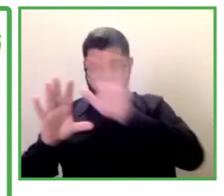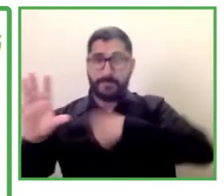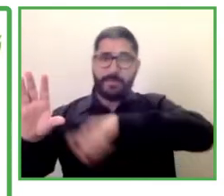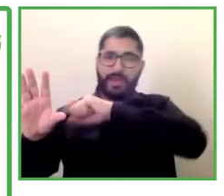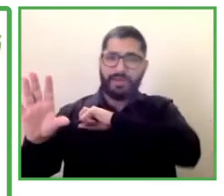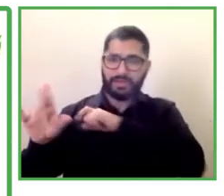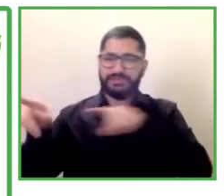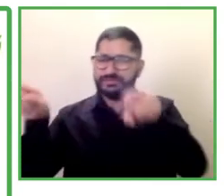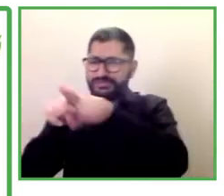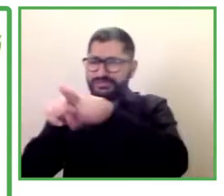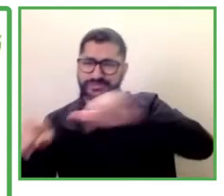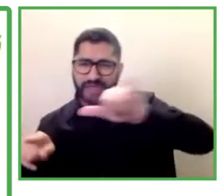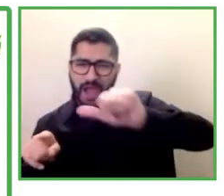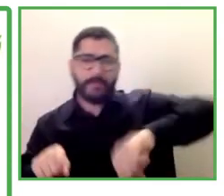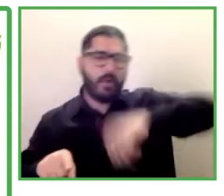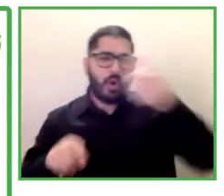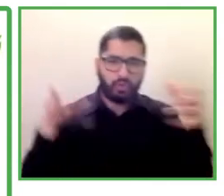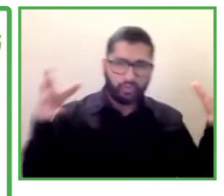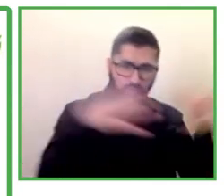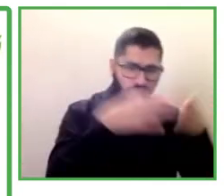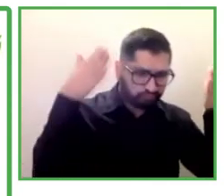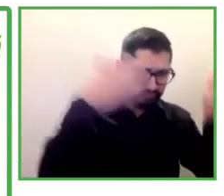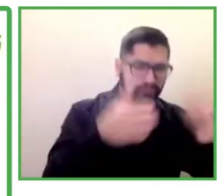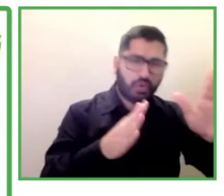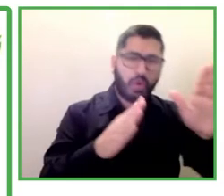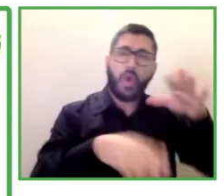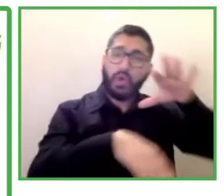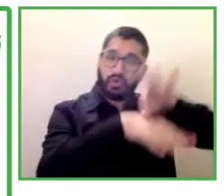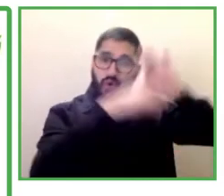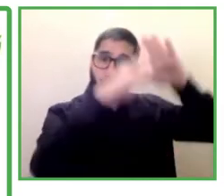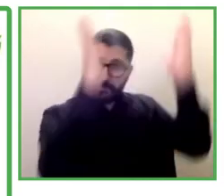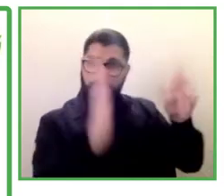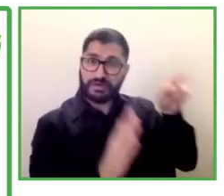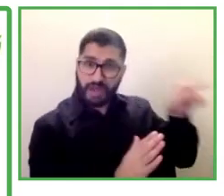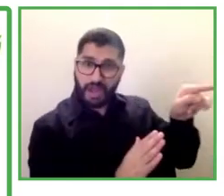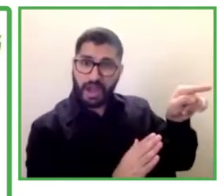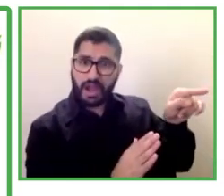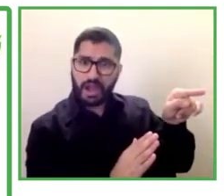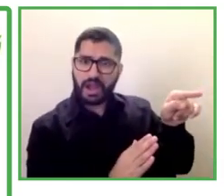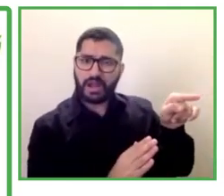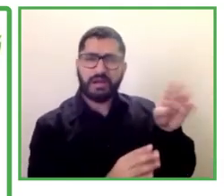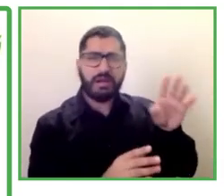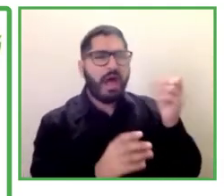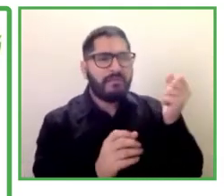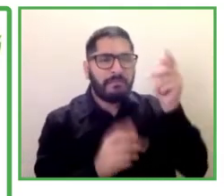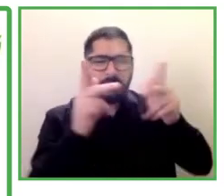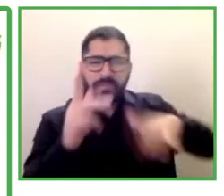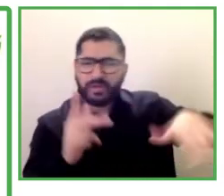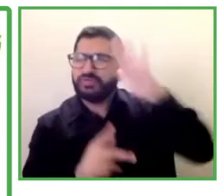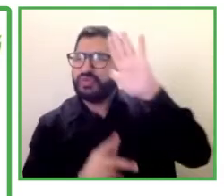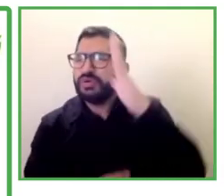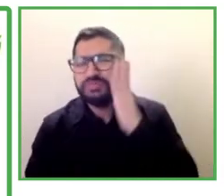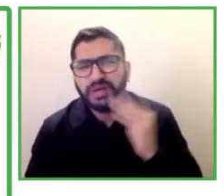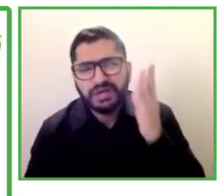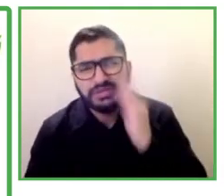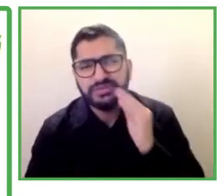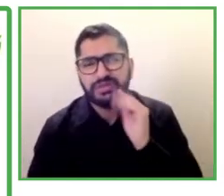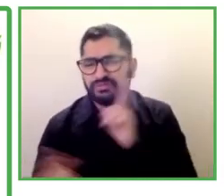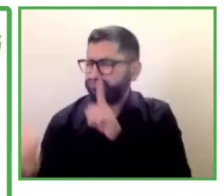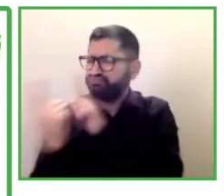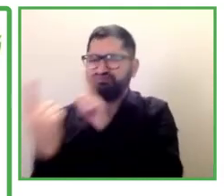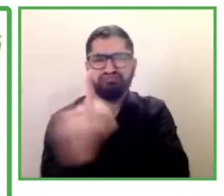So to conclude, I would like to mention some comments that the participants of this program